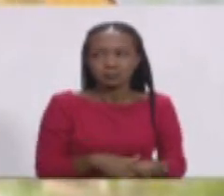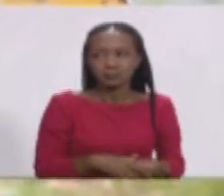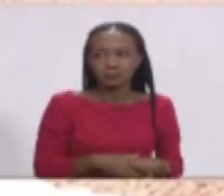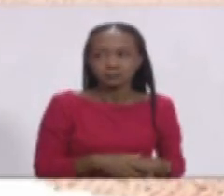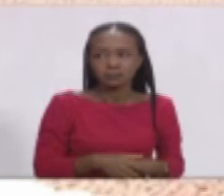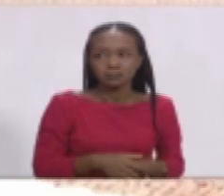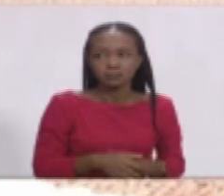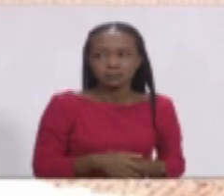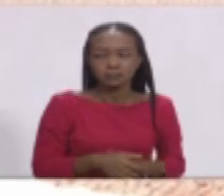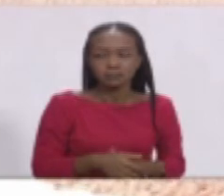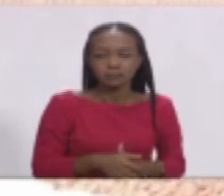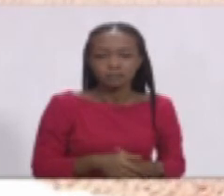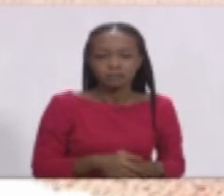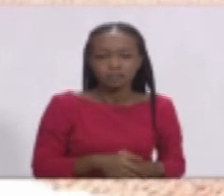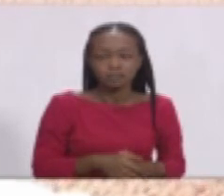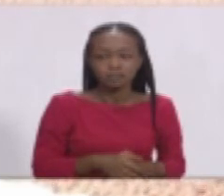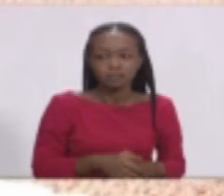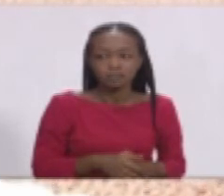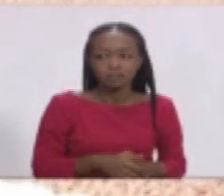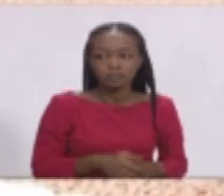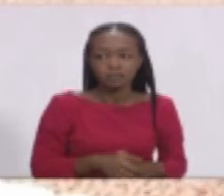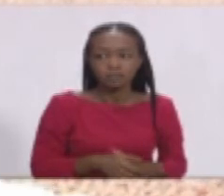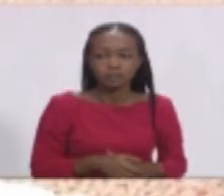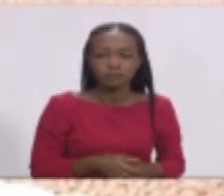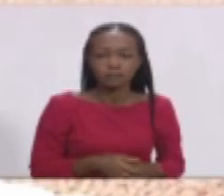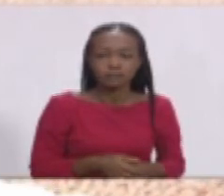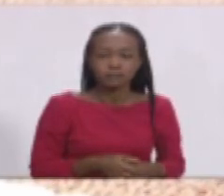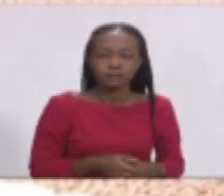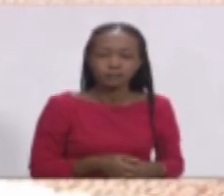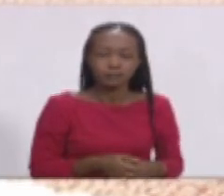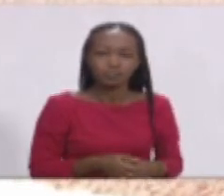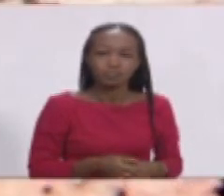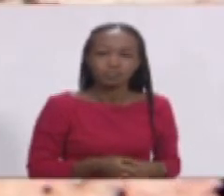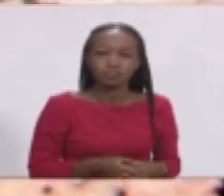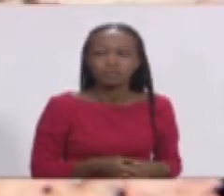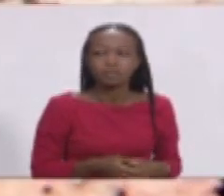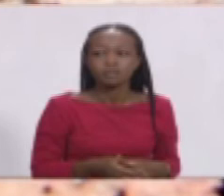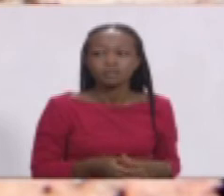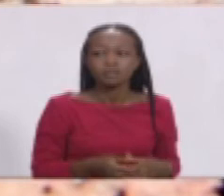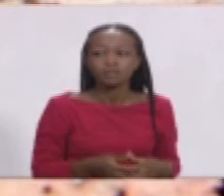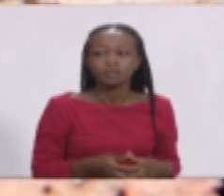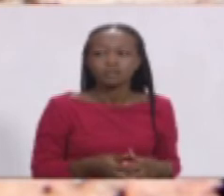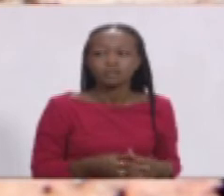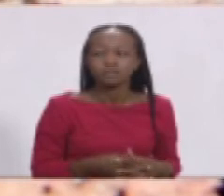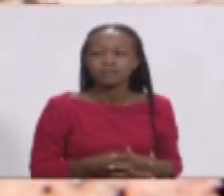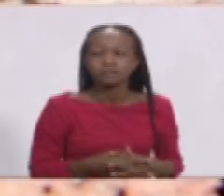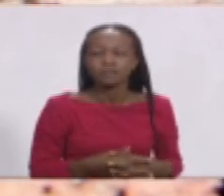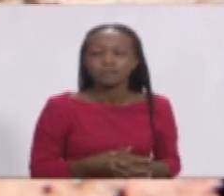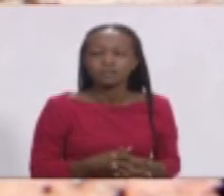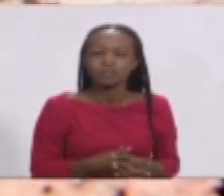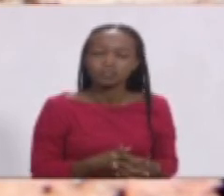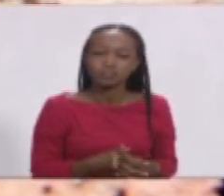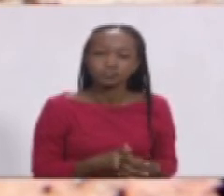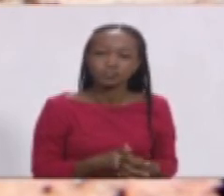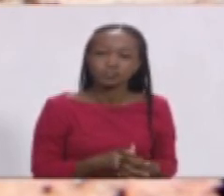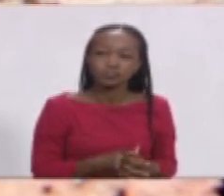Barnaba Korir, says they had reached a consensus with the Continental Tour Director and directors from 9 other events through